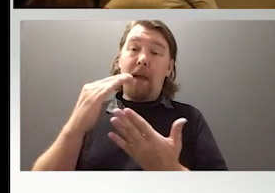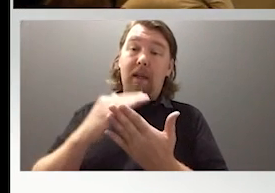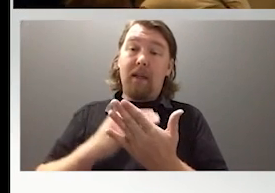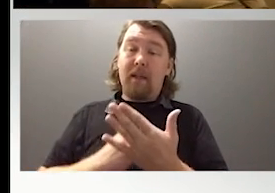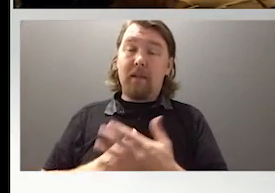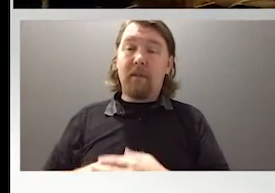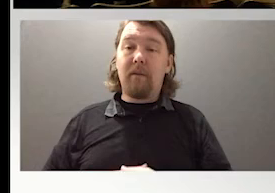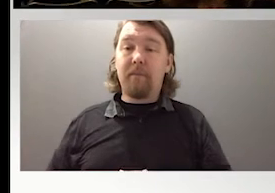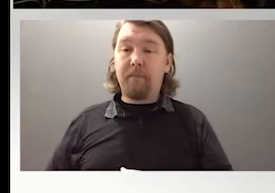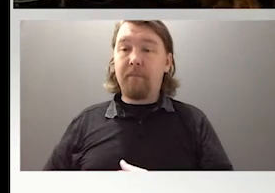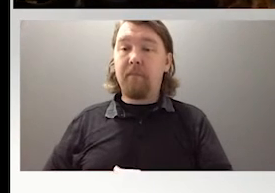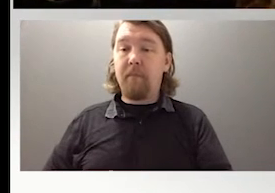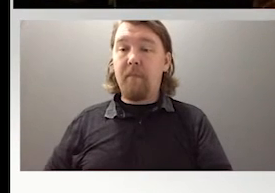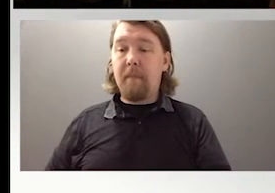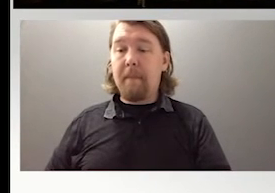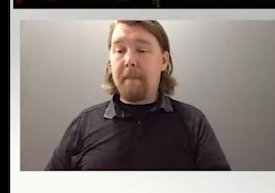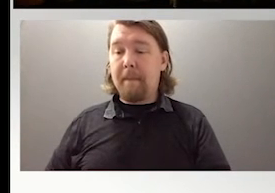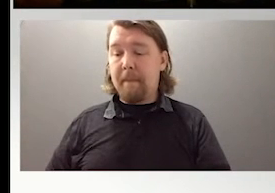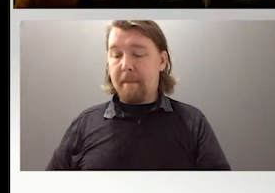Yes.